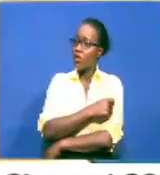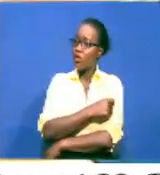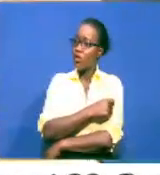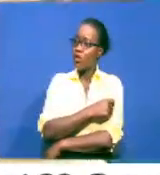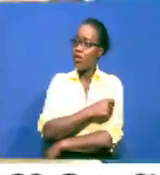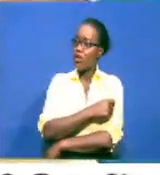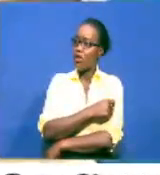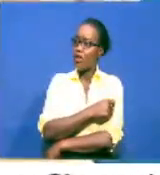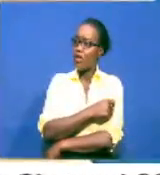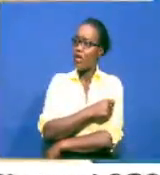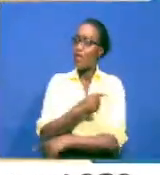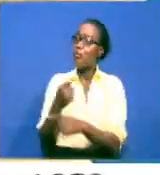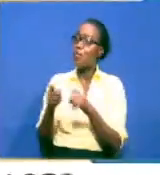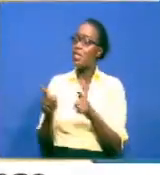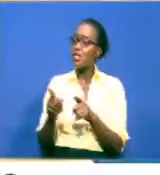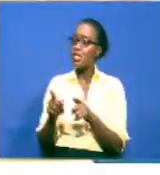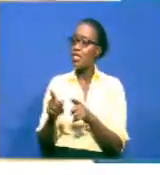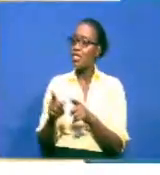to hospital. But